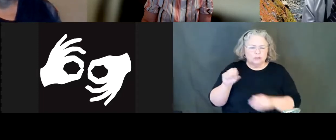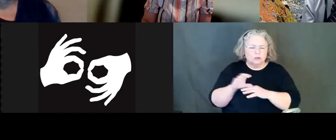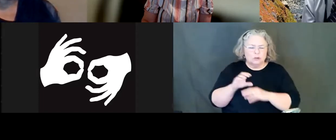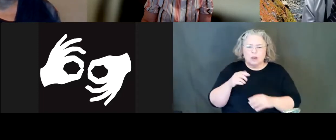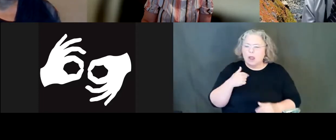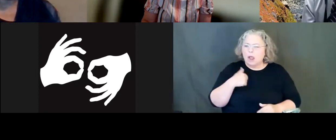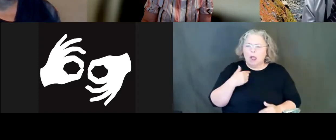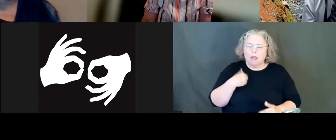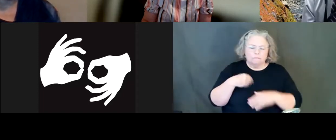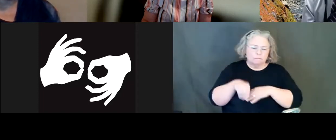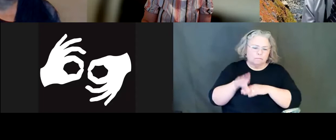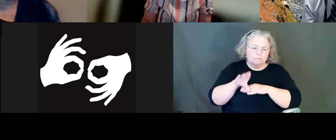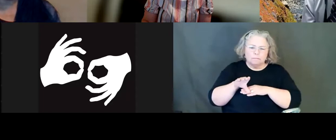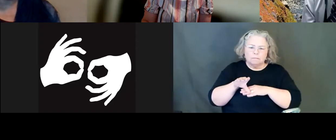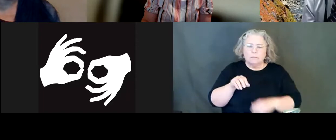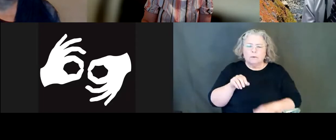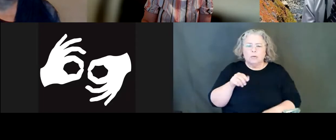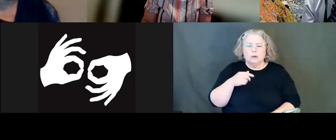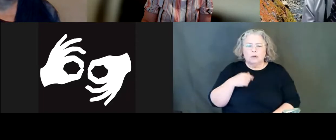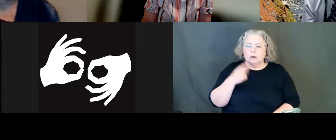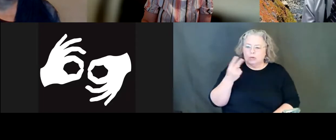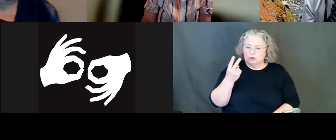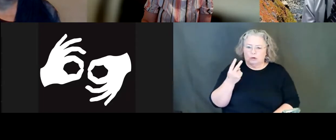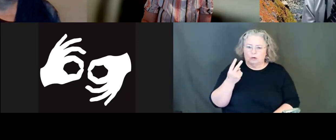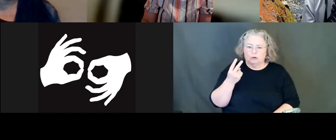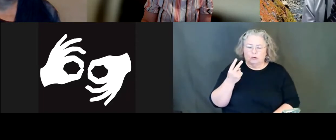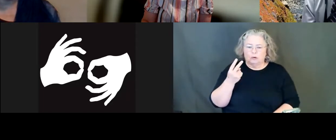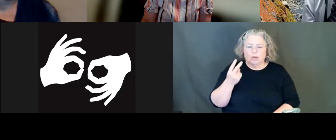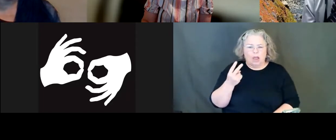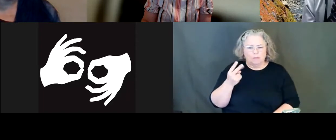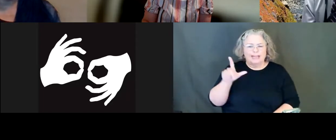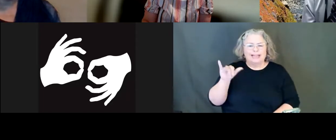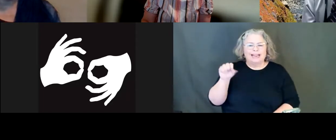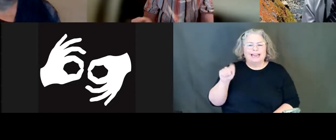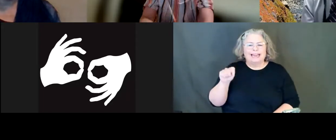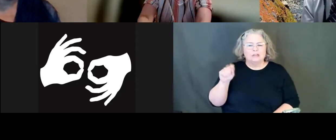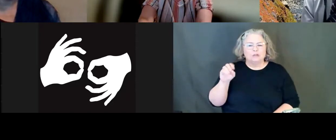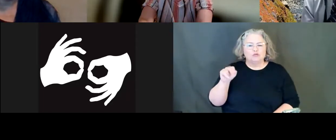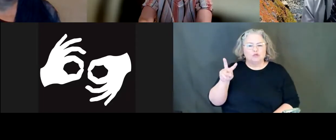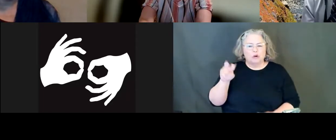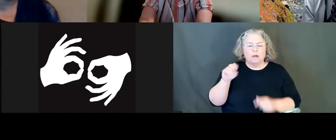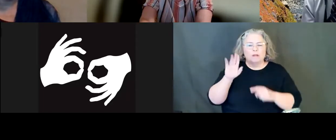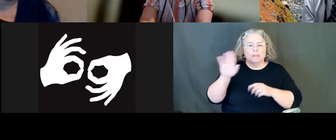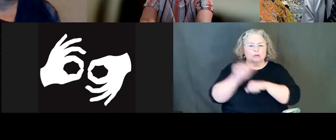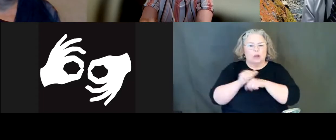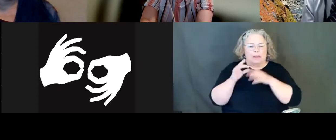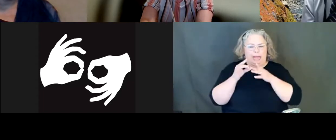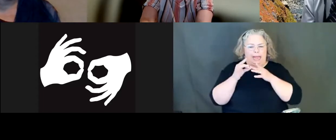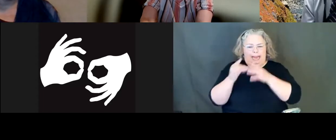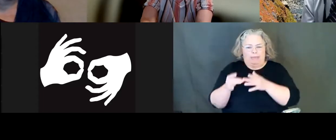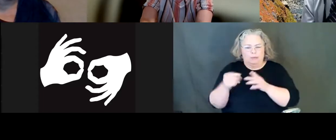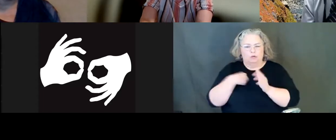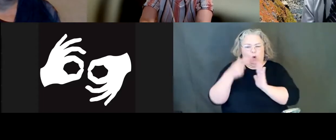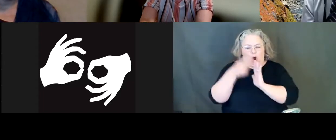have a couple of listservs that sort of point me to articles that may